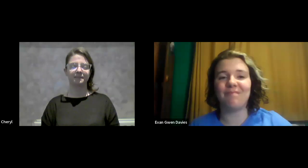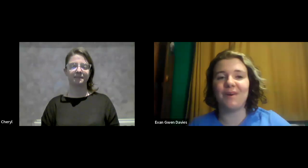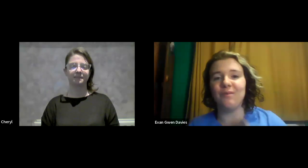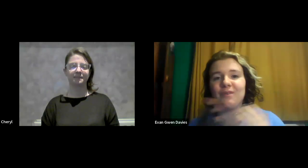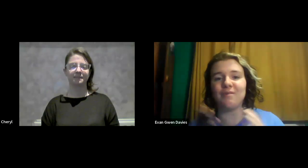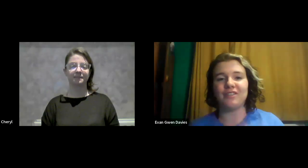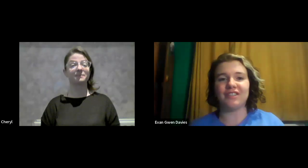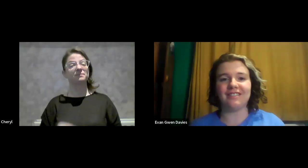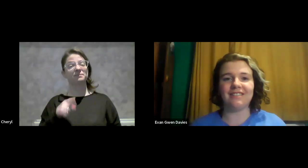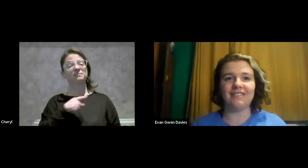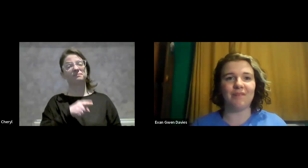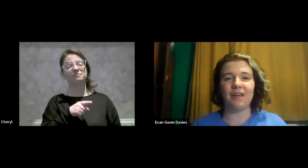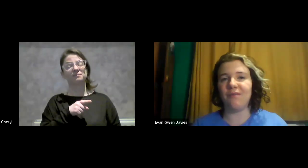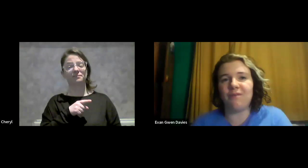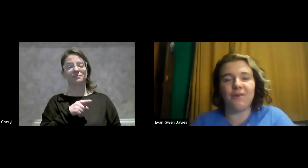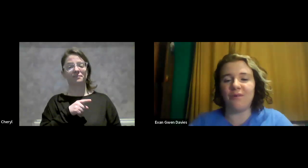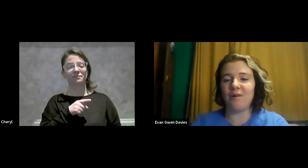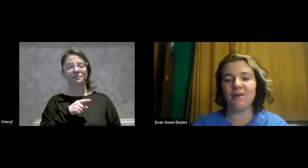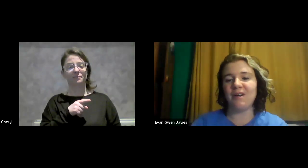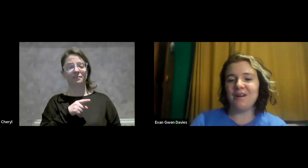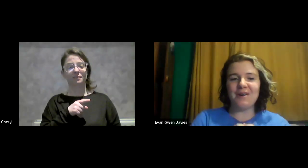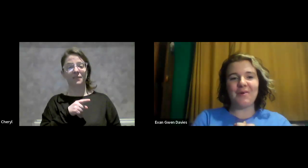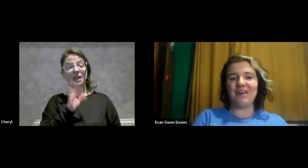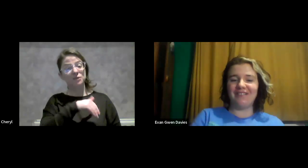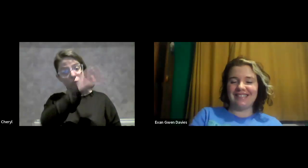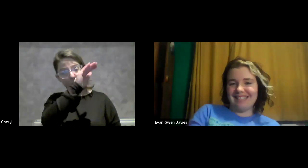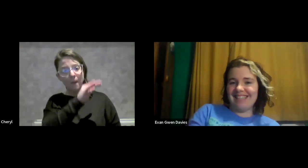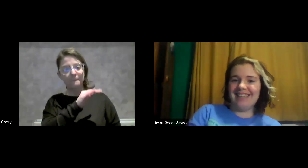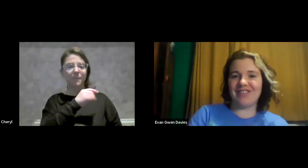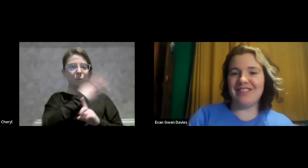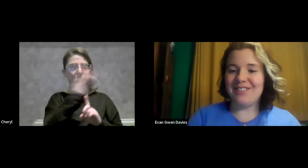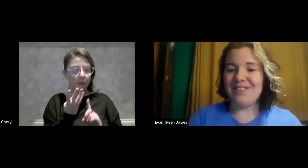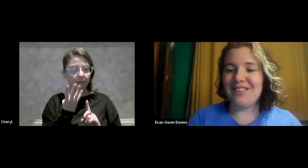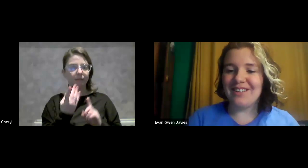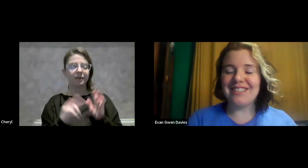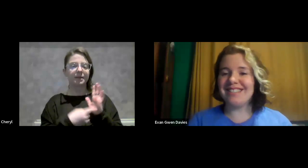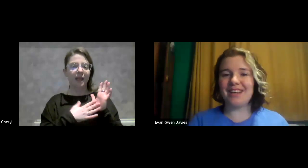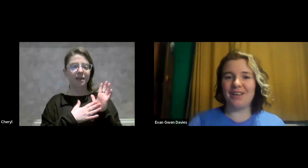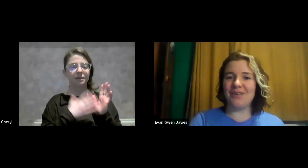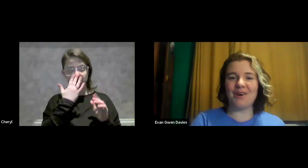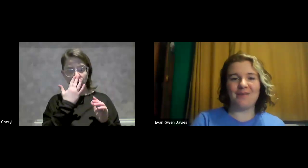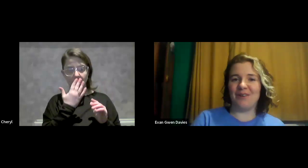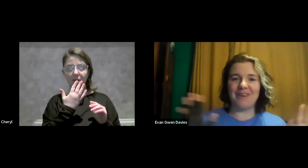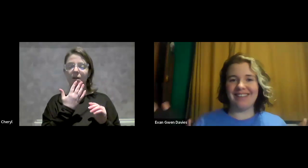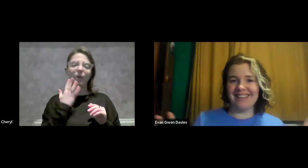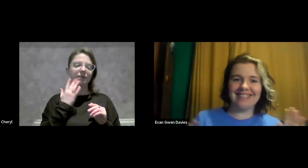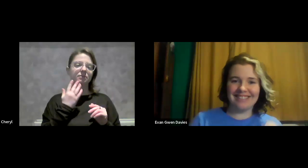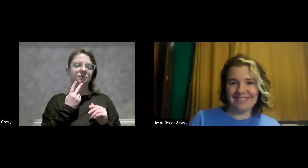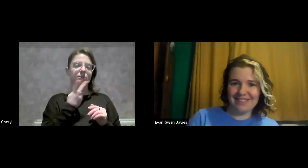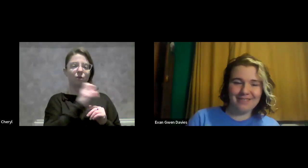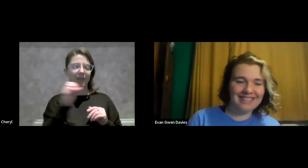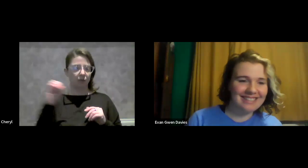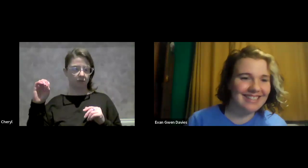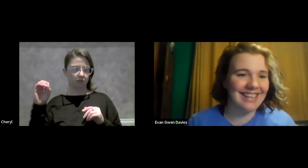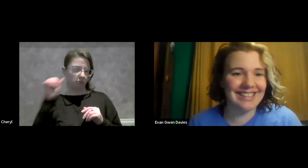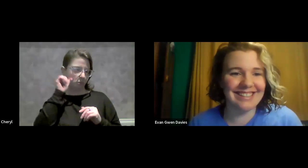Yeah, that one was very much if you grew up queer as a teenager in the 2000s, you know all about the gay section